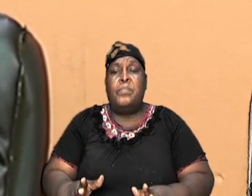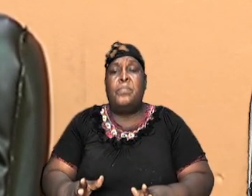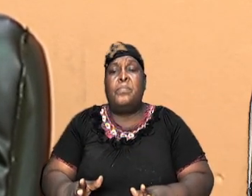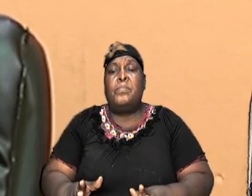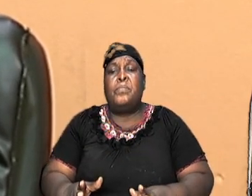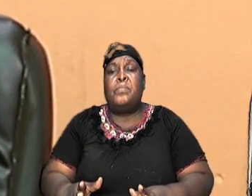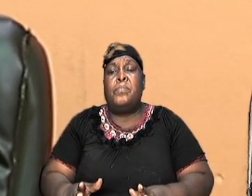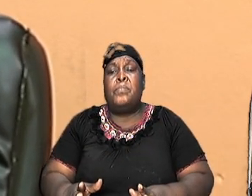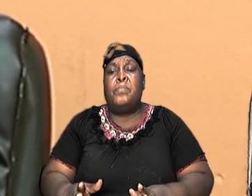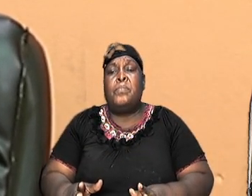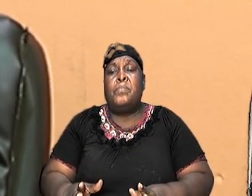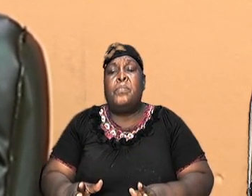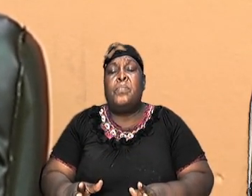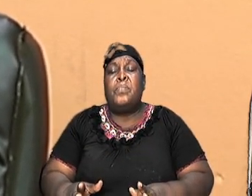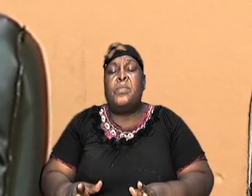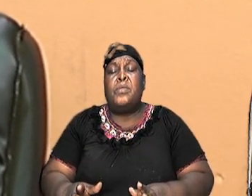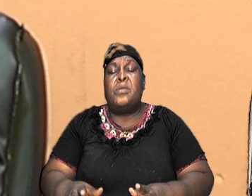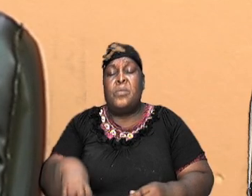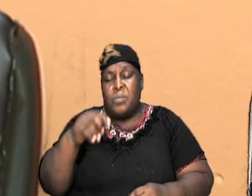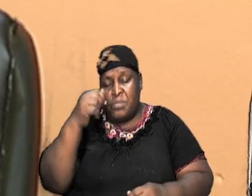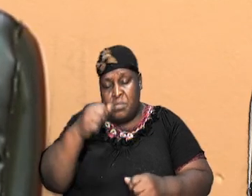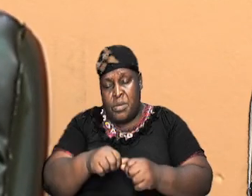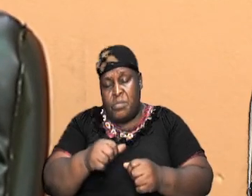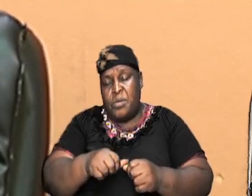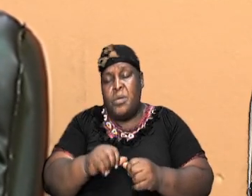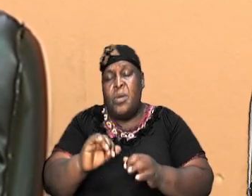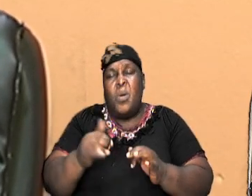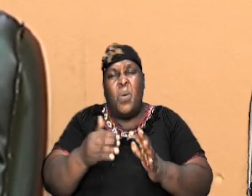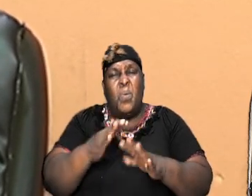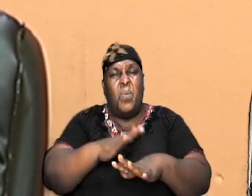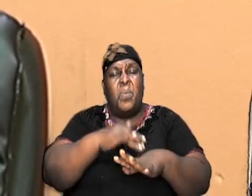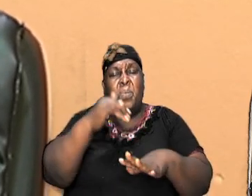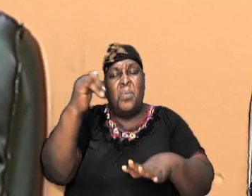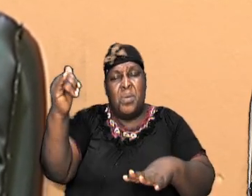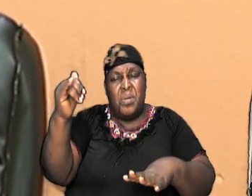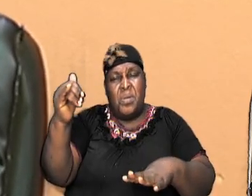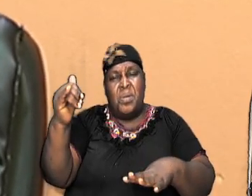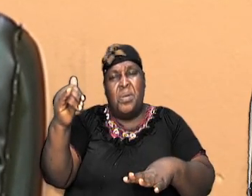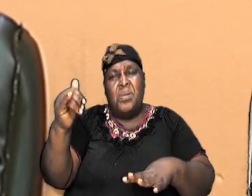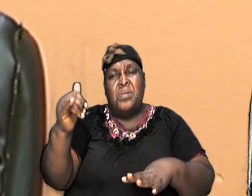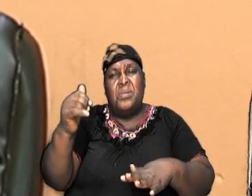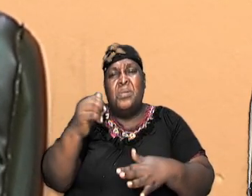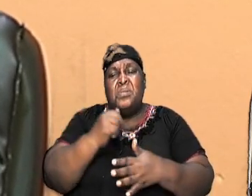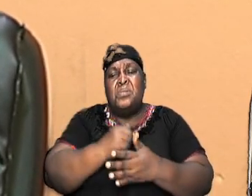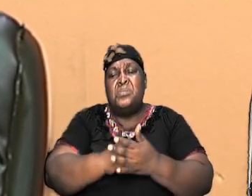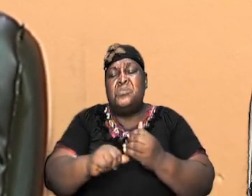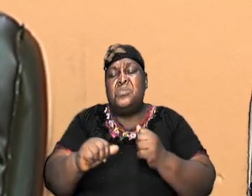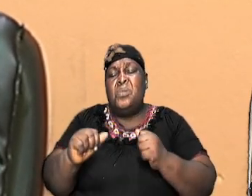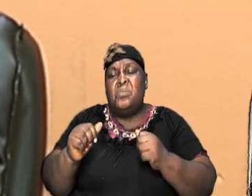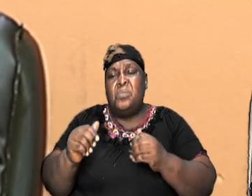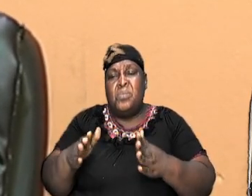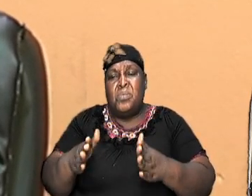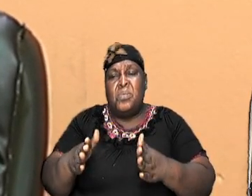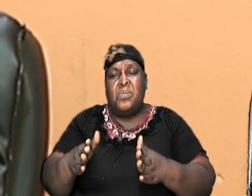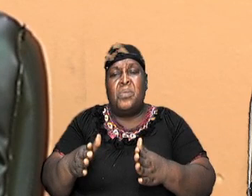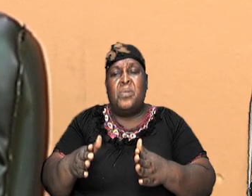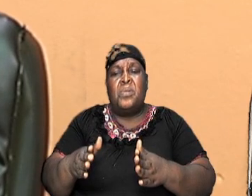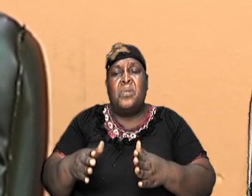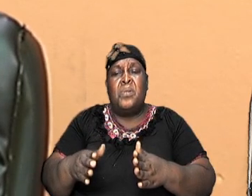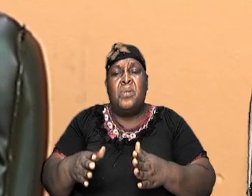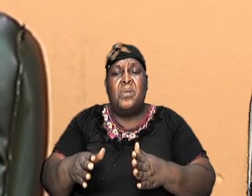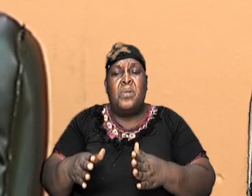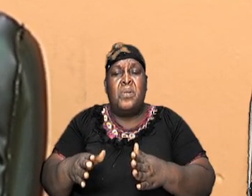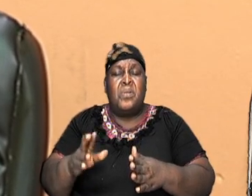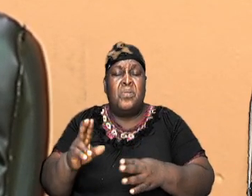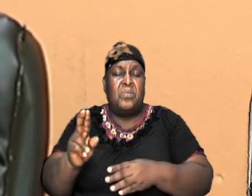actually recorded, how he had called them, you know, some way or form. This phrase